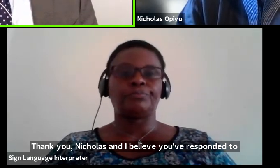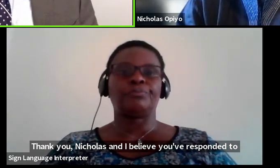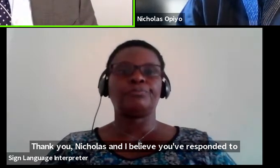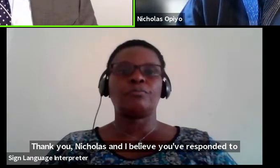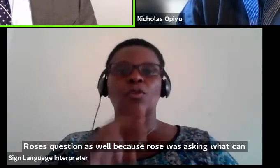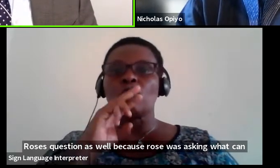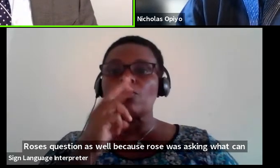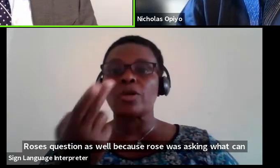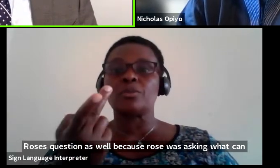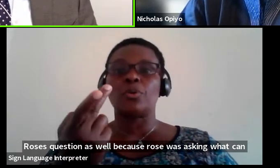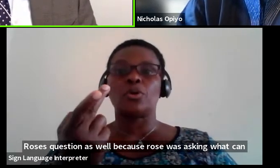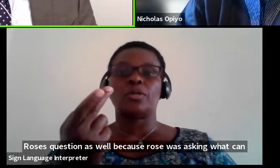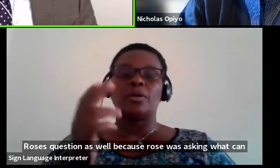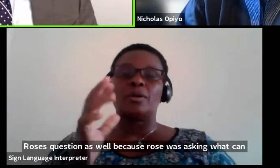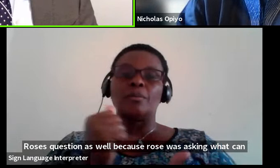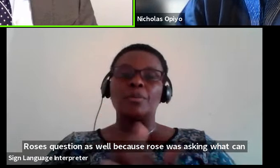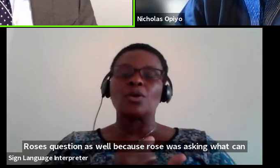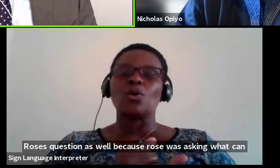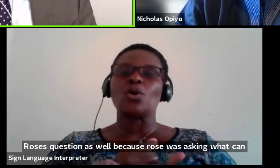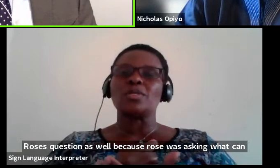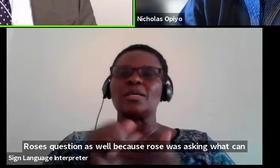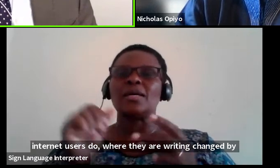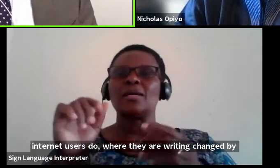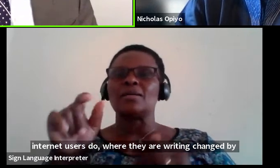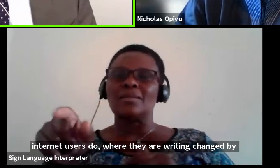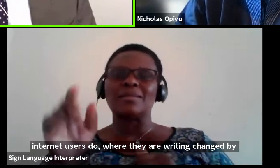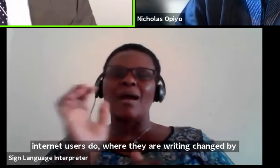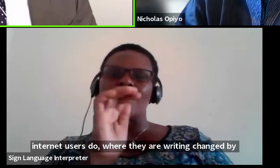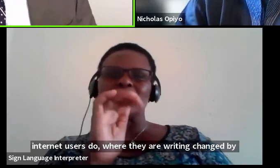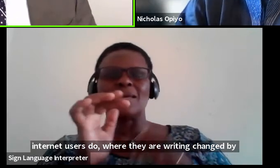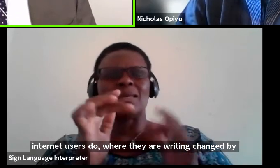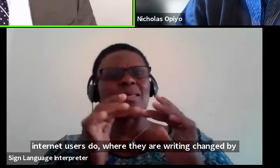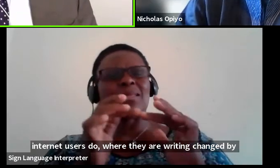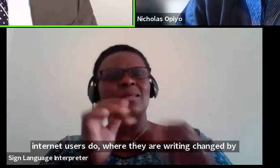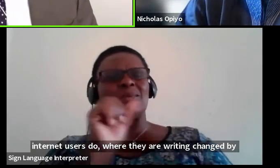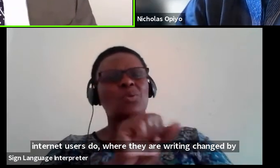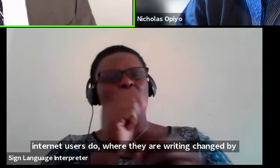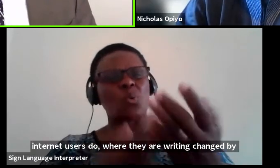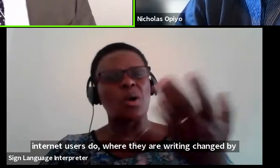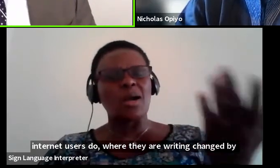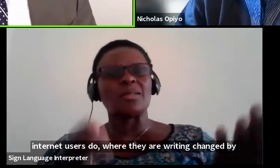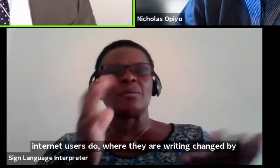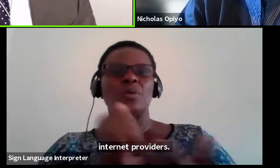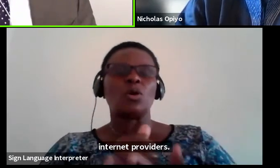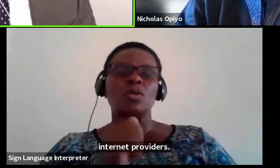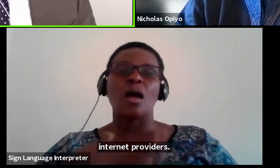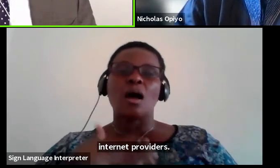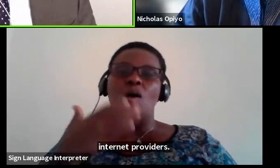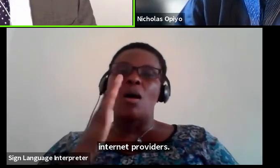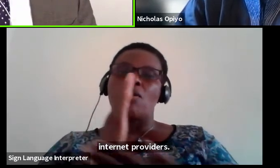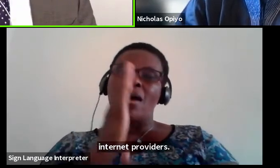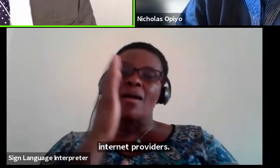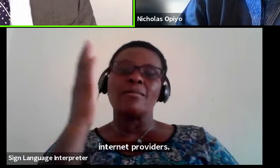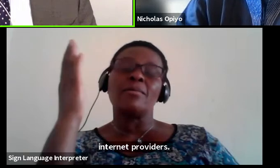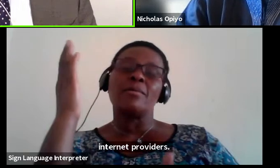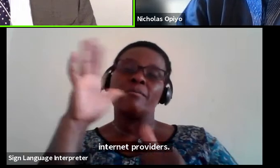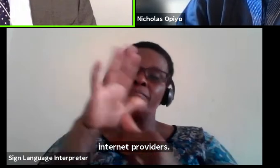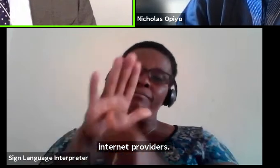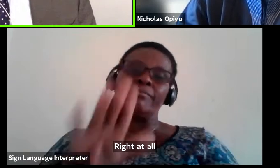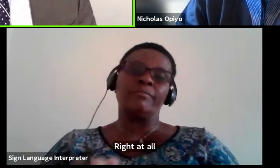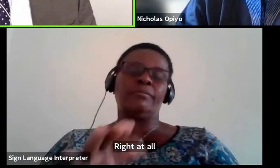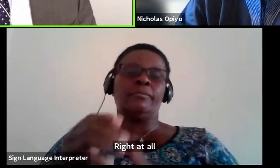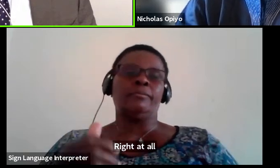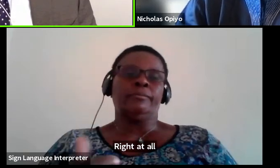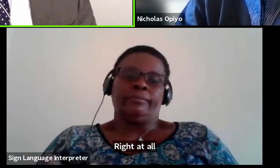their rights are infringed by internet providers. All right. What happens